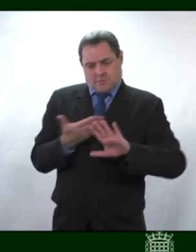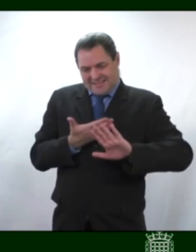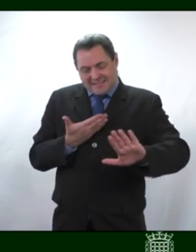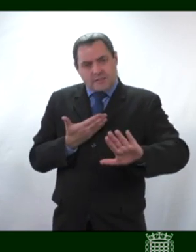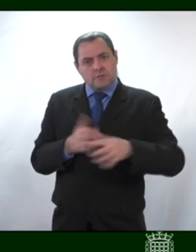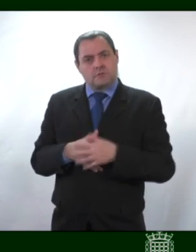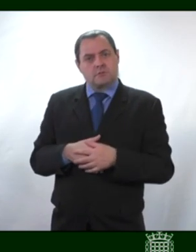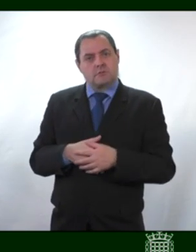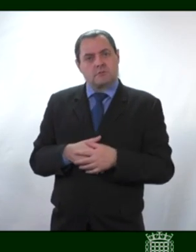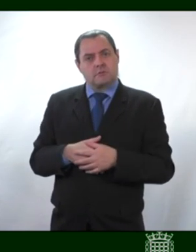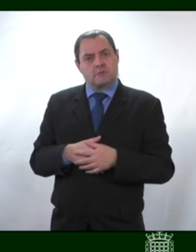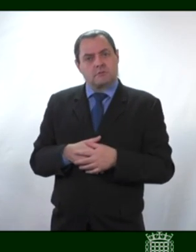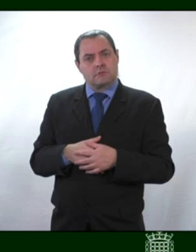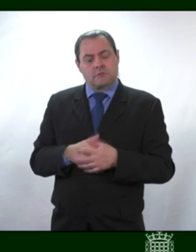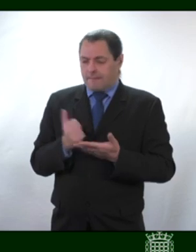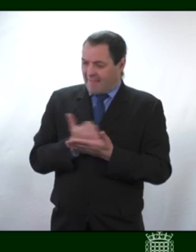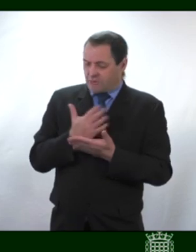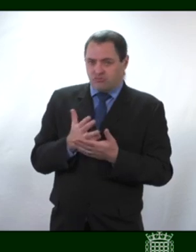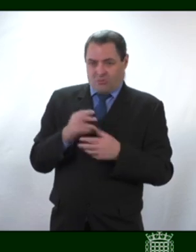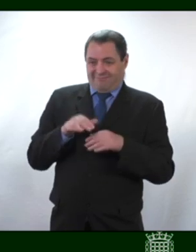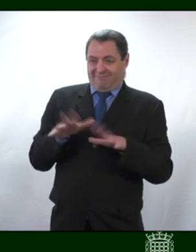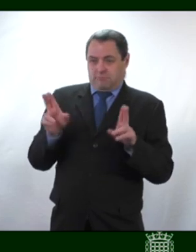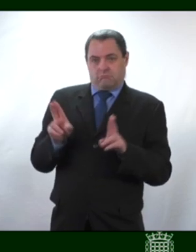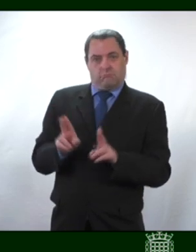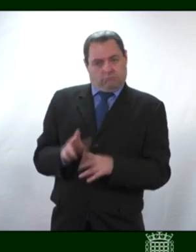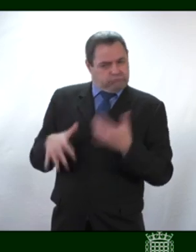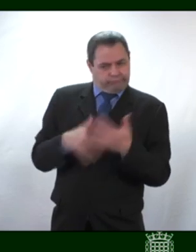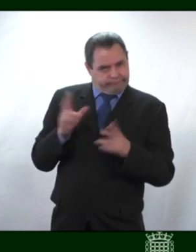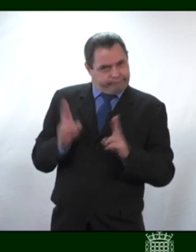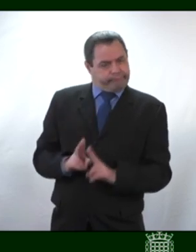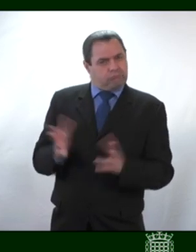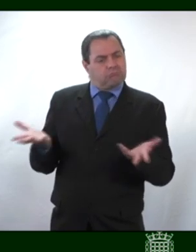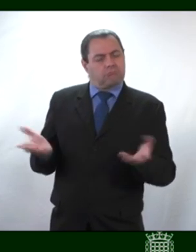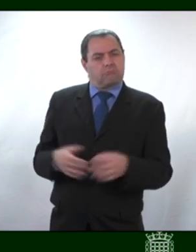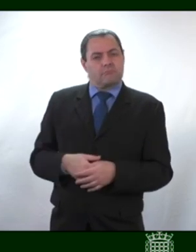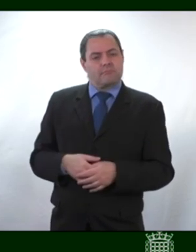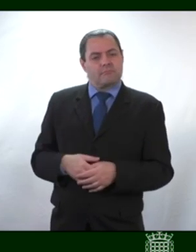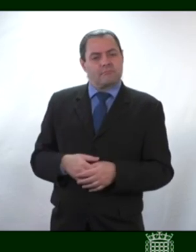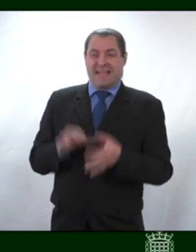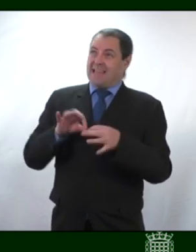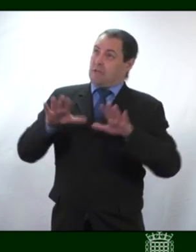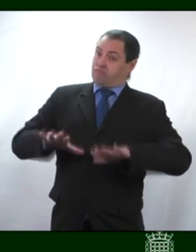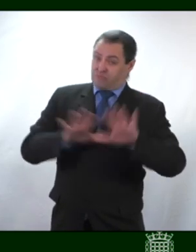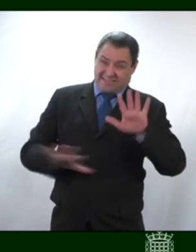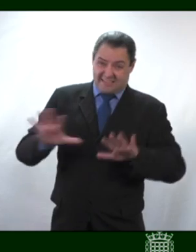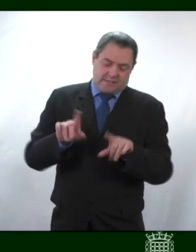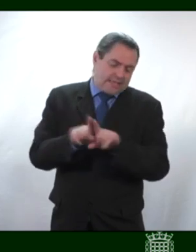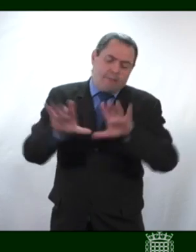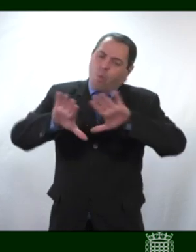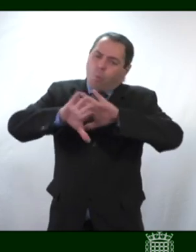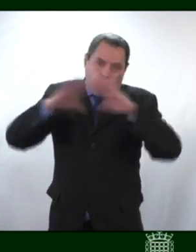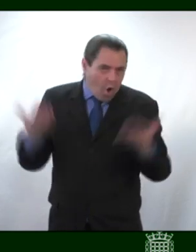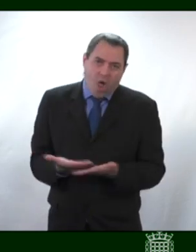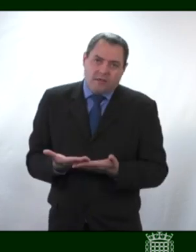distancing, and try to get the case rate coming down. But of course, for the whole nation, indeed for the whole world, the best